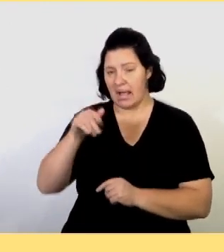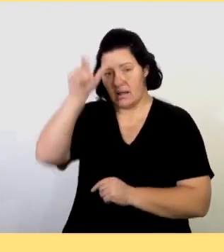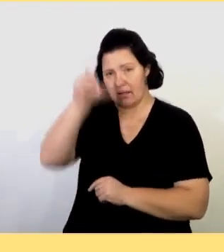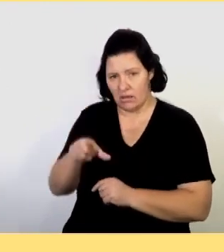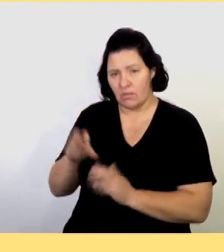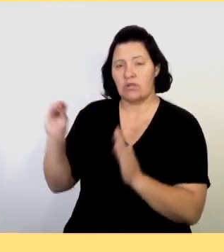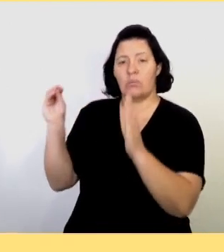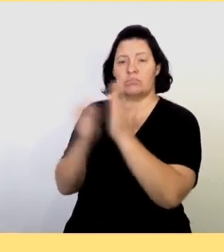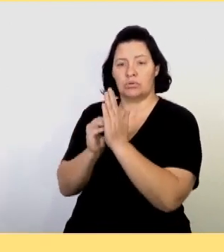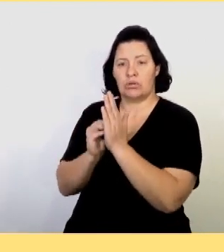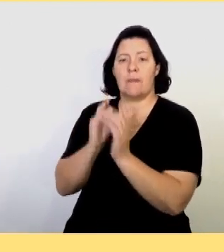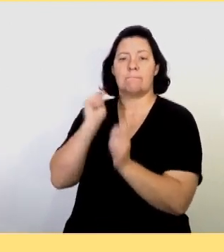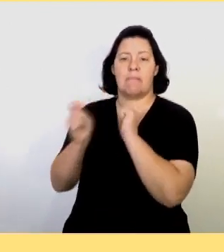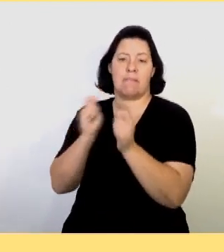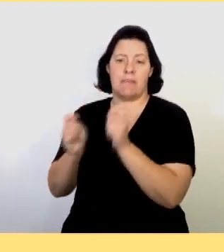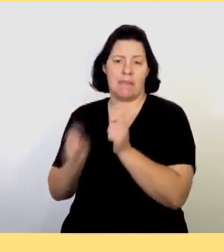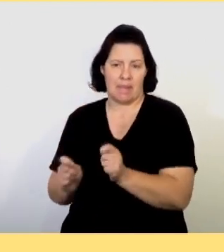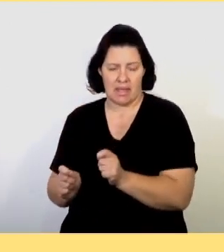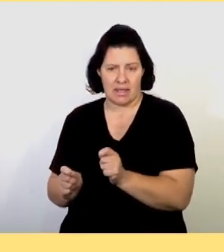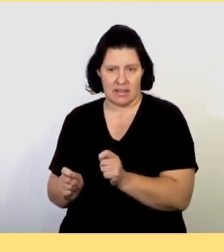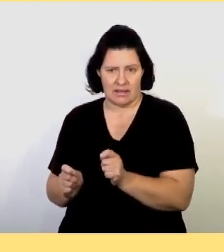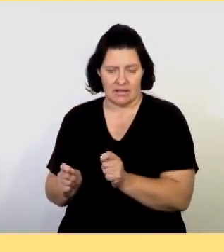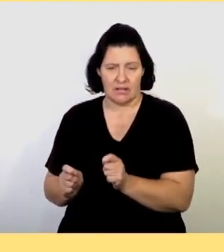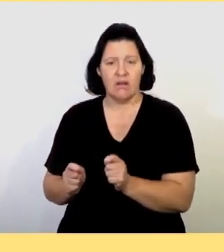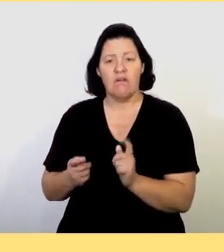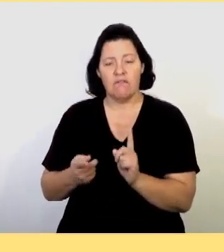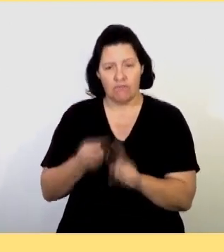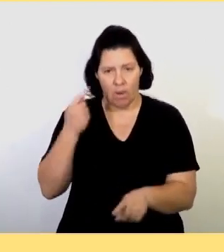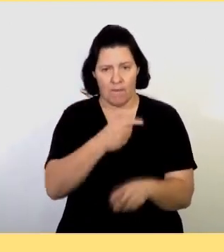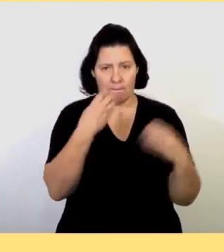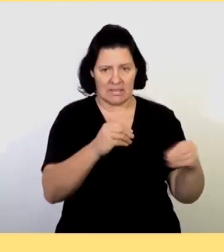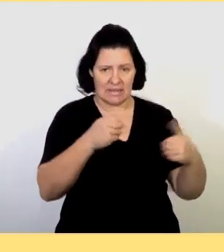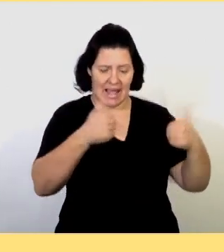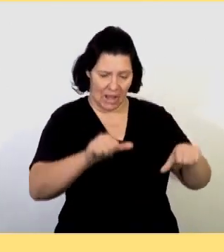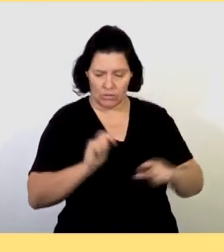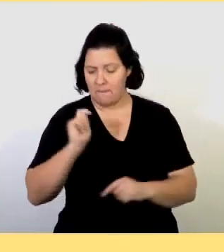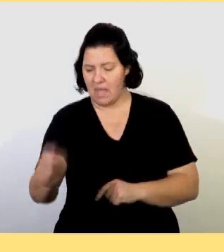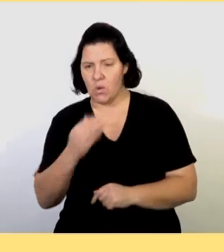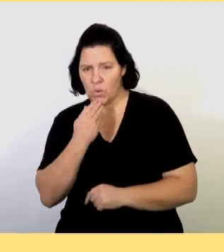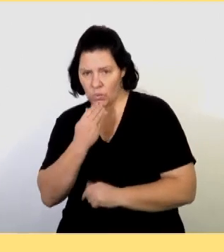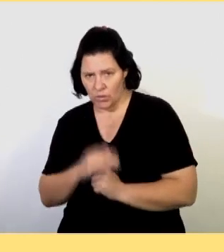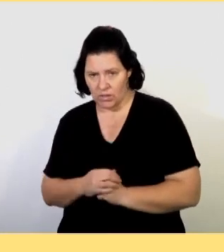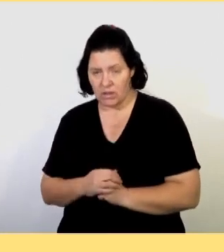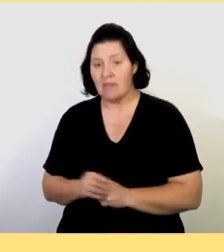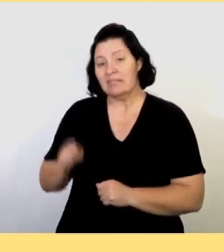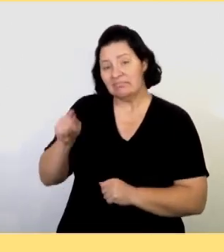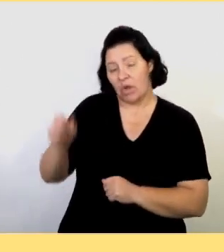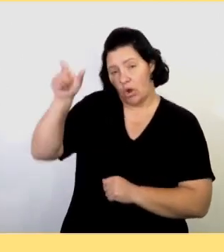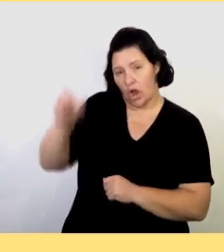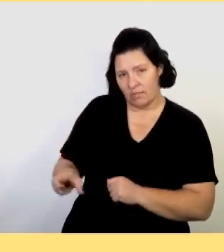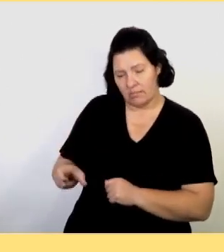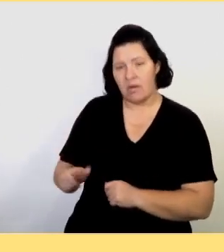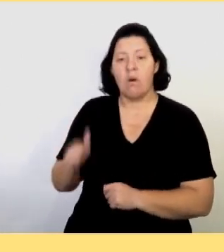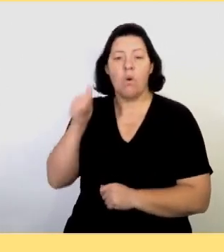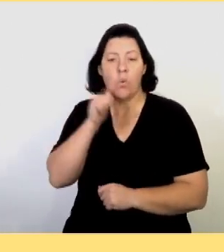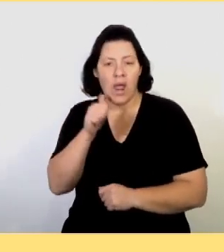here, you need to record all payments that are made from the business bank account. And in this column, you record